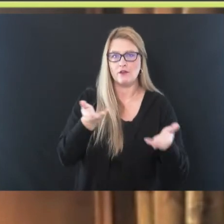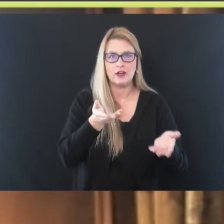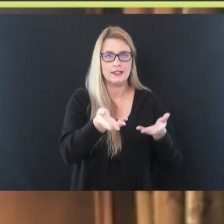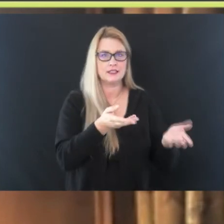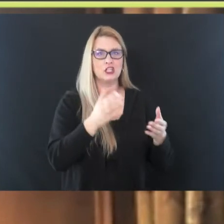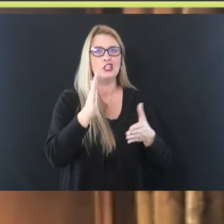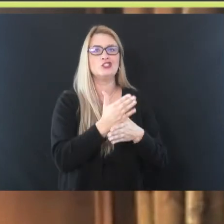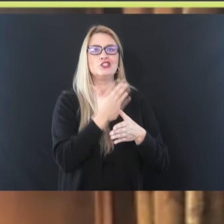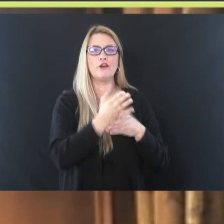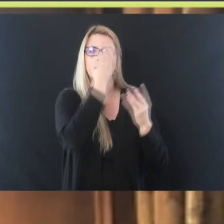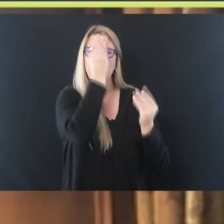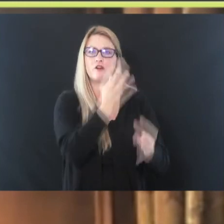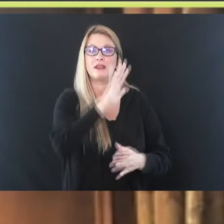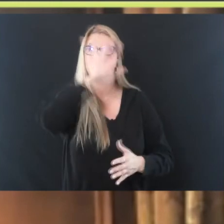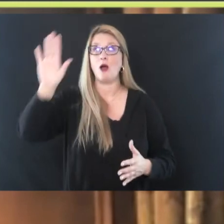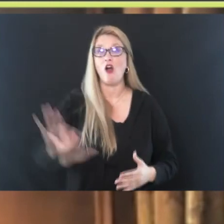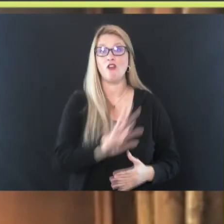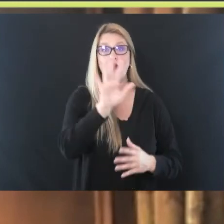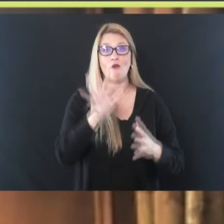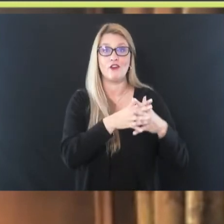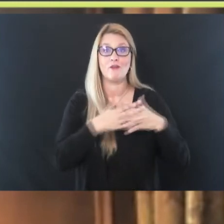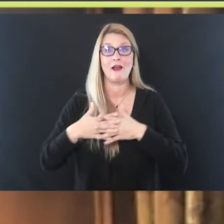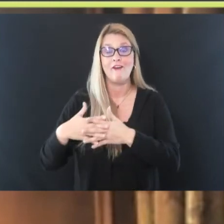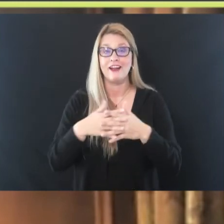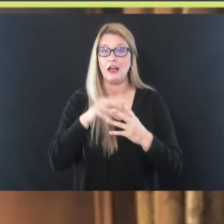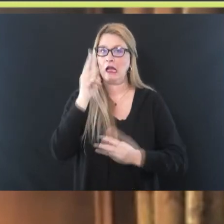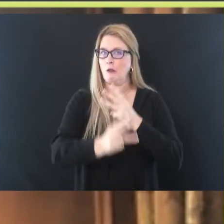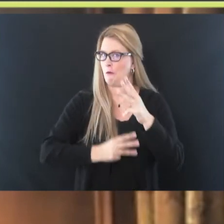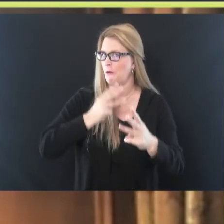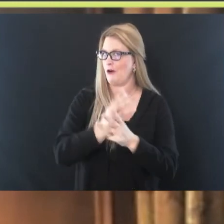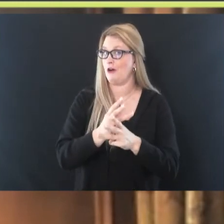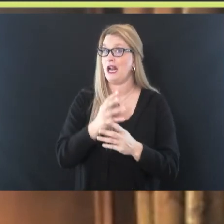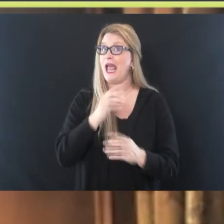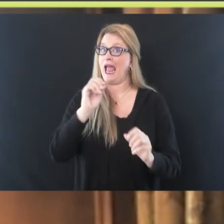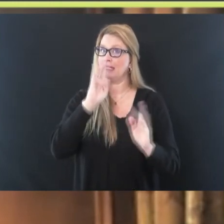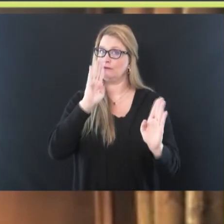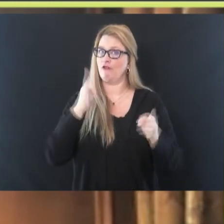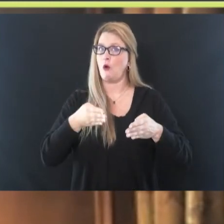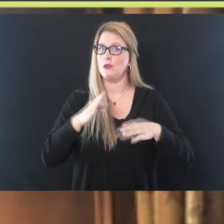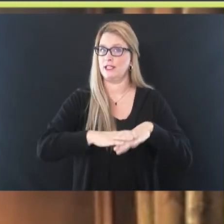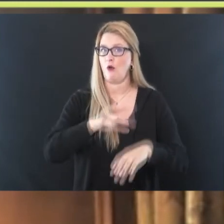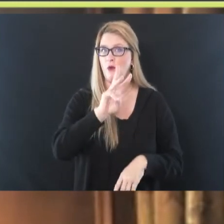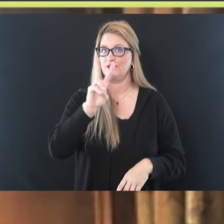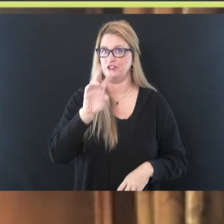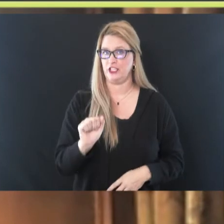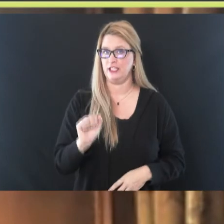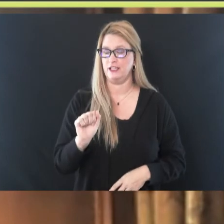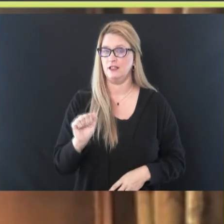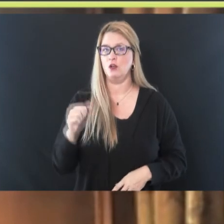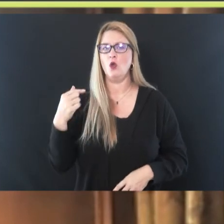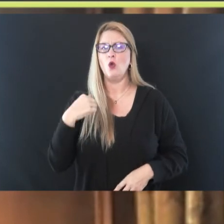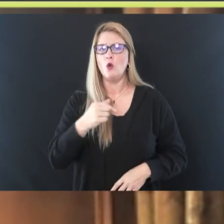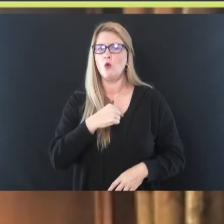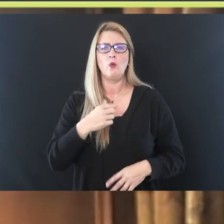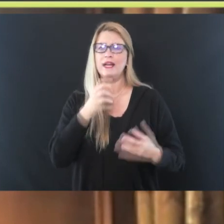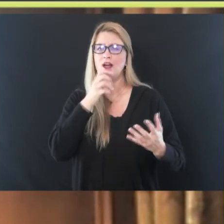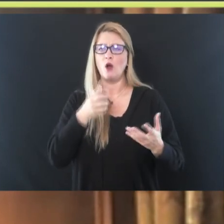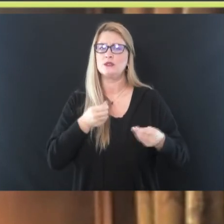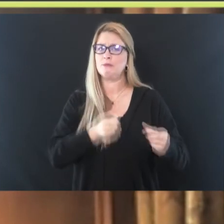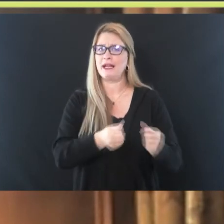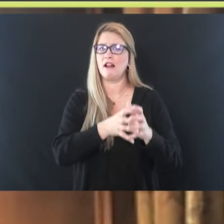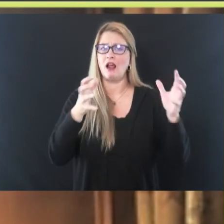the country, but importantly, from West Virginia. So I'd say, as opposed to spending a lot of time on prediction models, we spend a